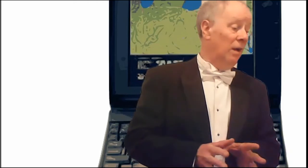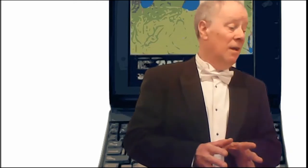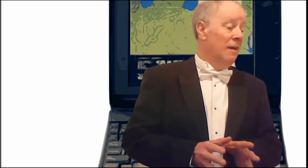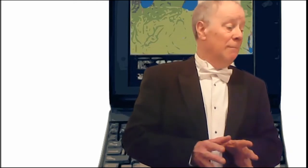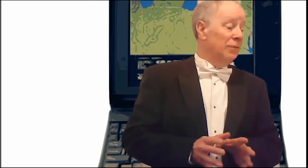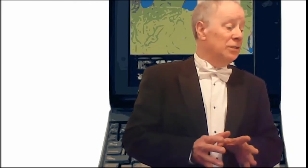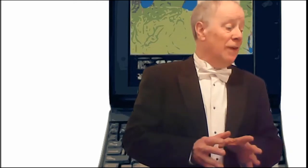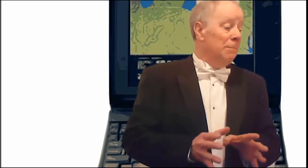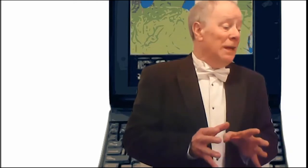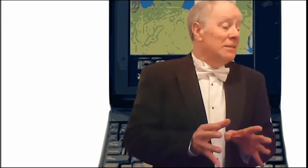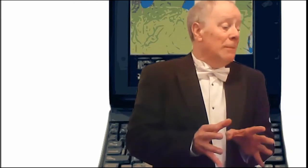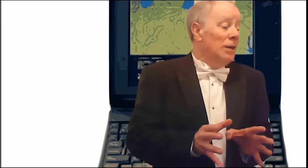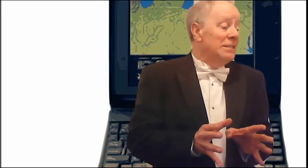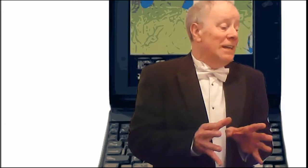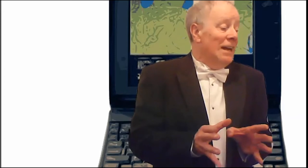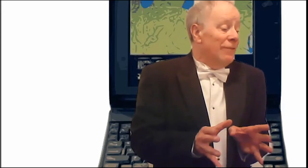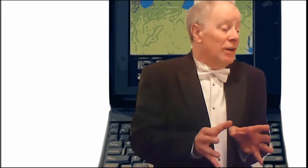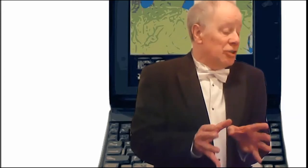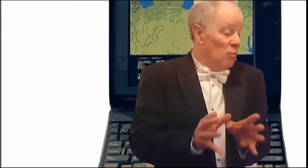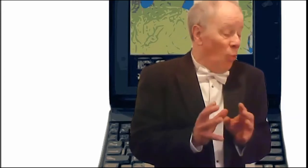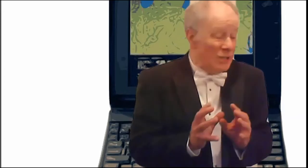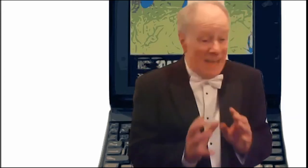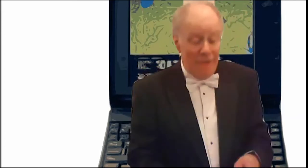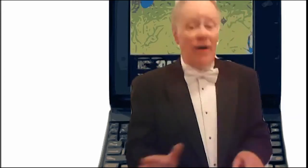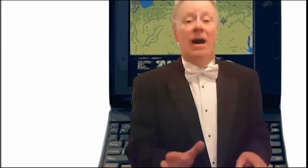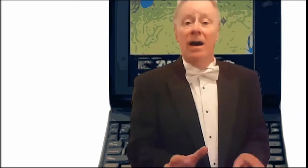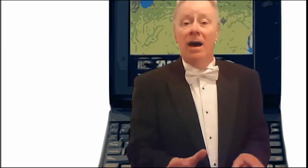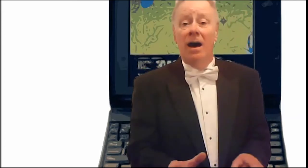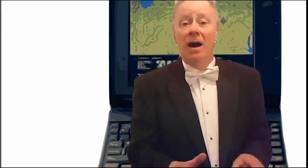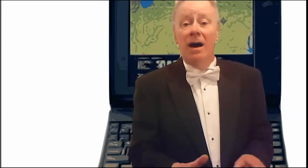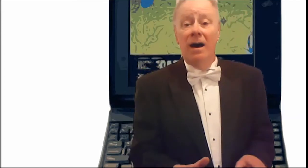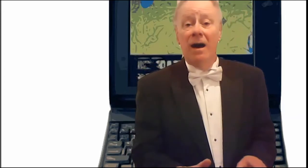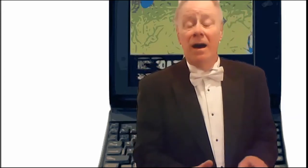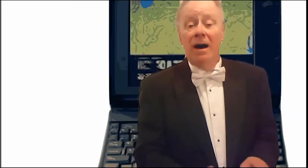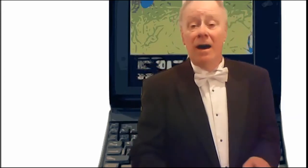other, but for developing and tabulating any function whatever.